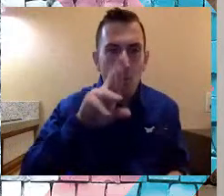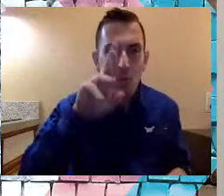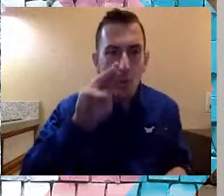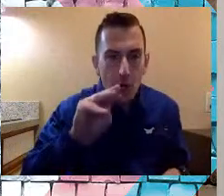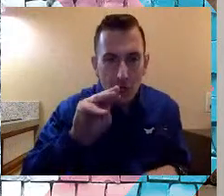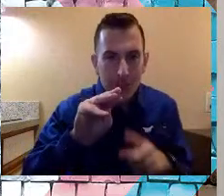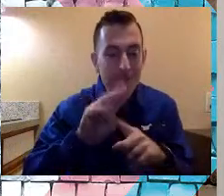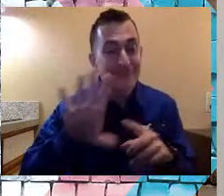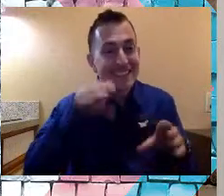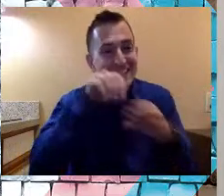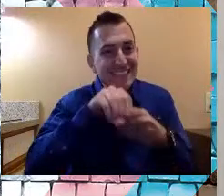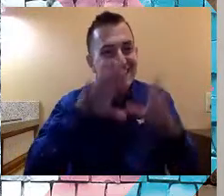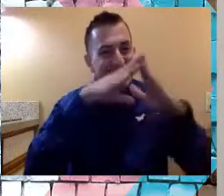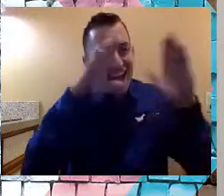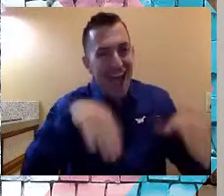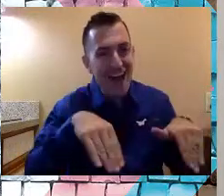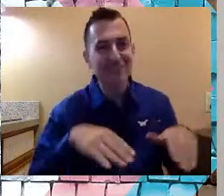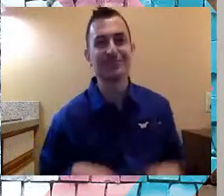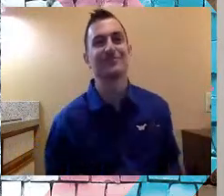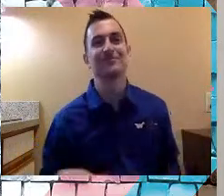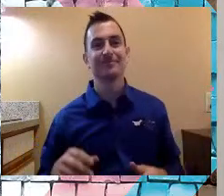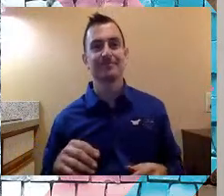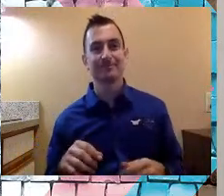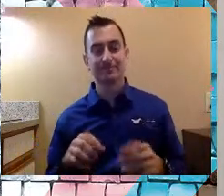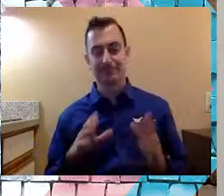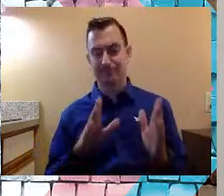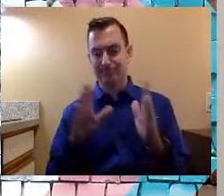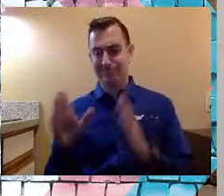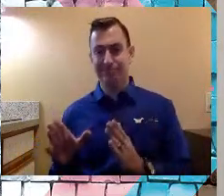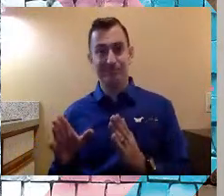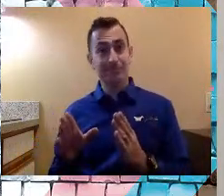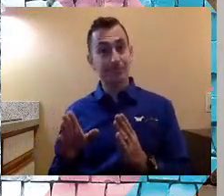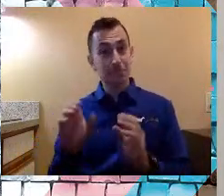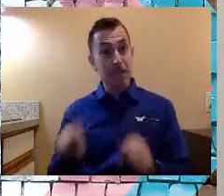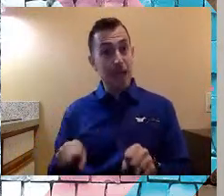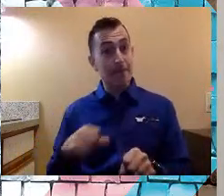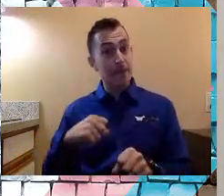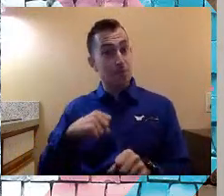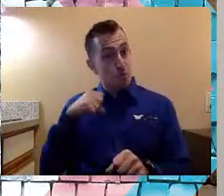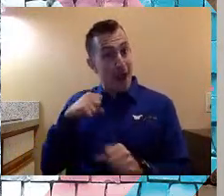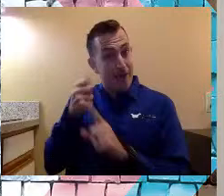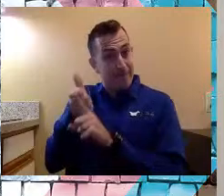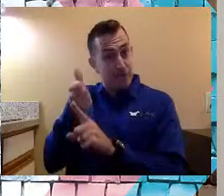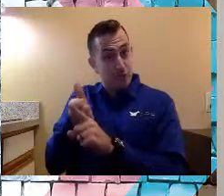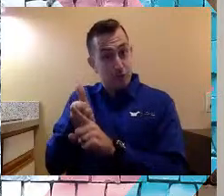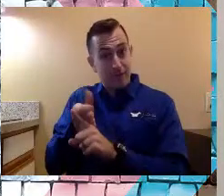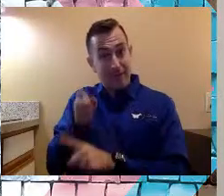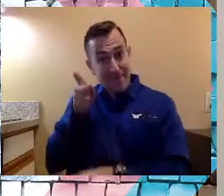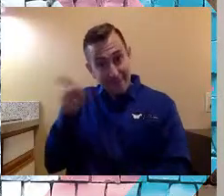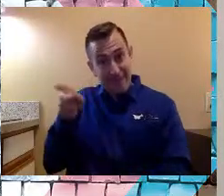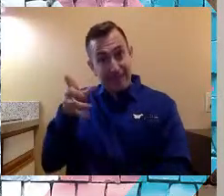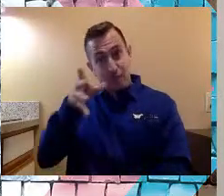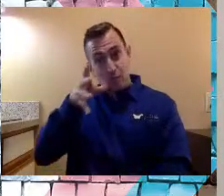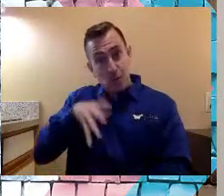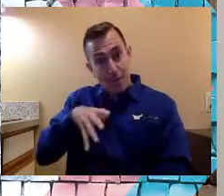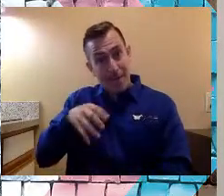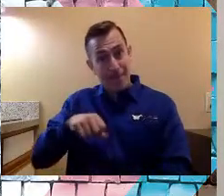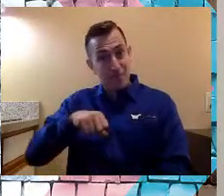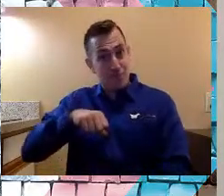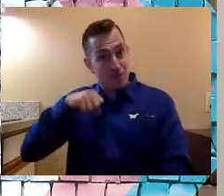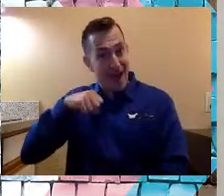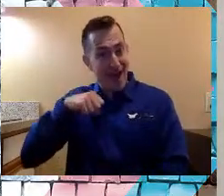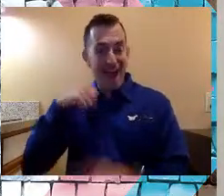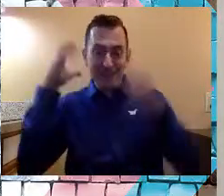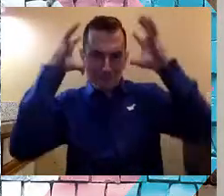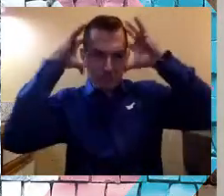here. It's okay to be proud of yourself. Look, this lady is proud. She's got a big hairdo,